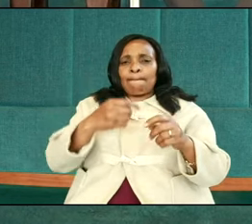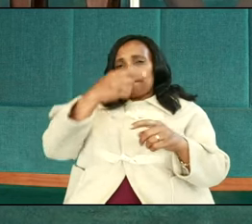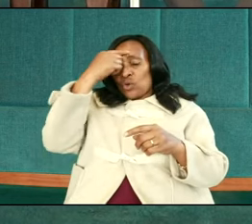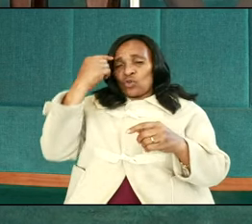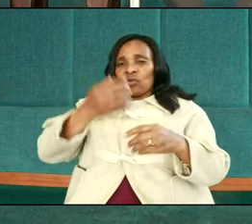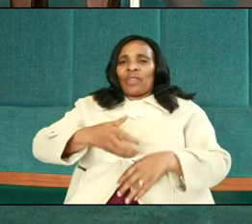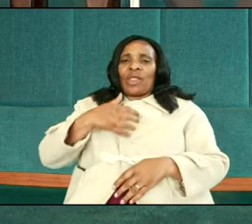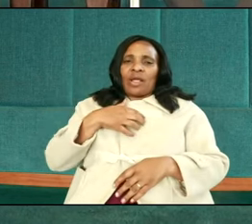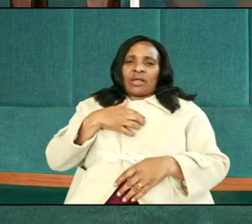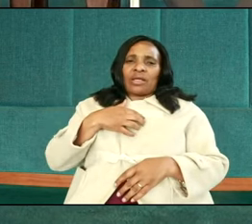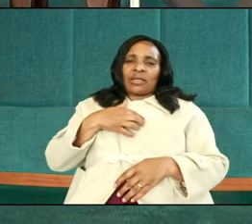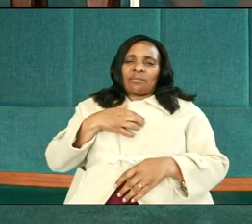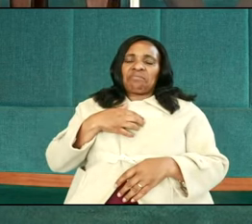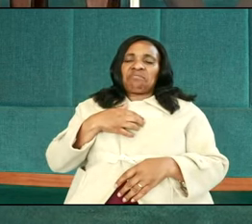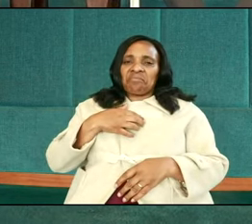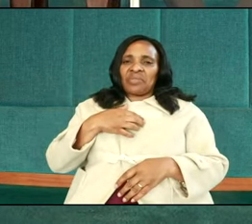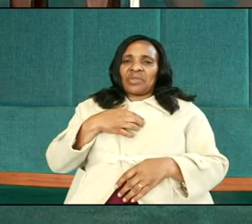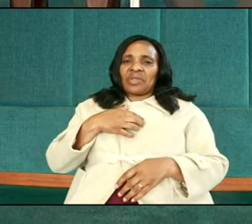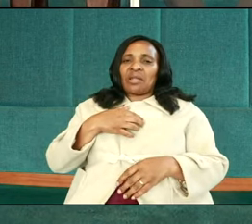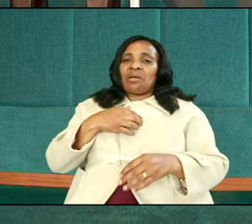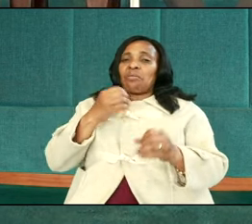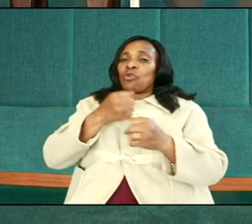to the promised land.